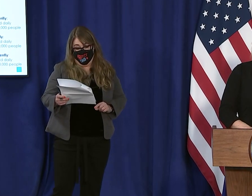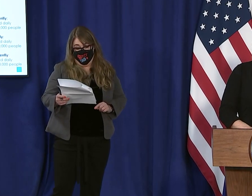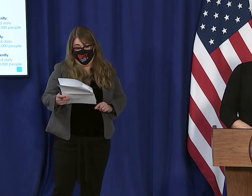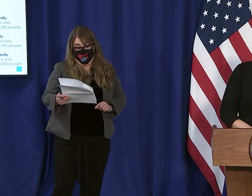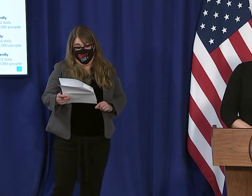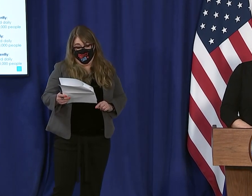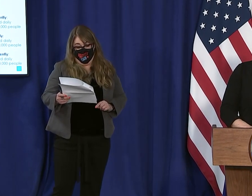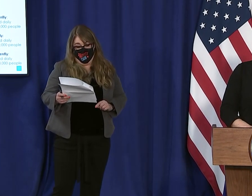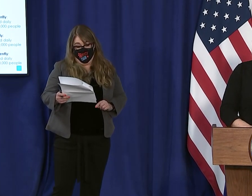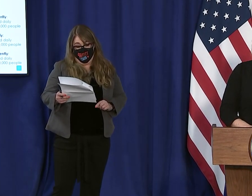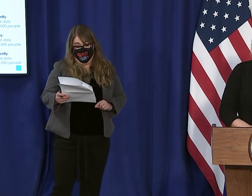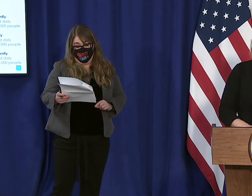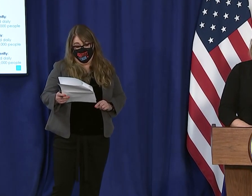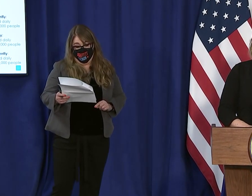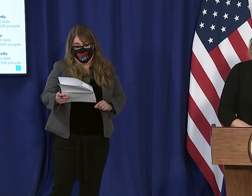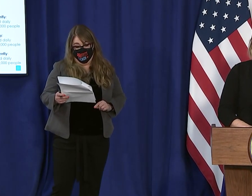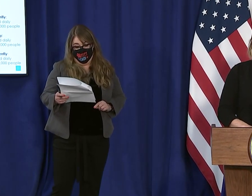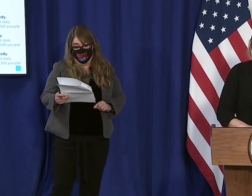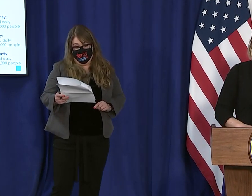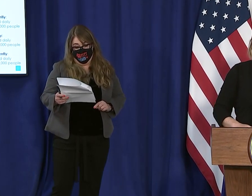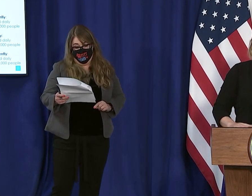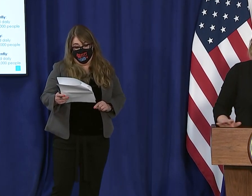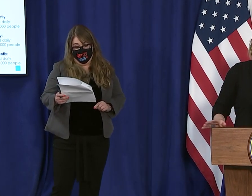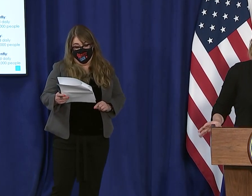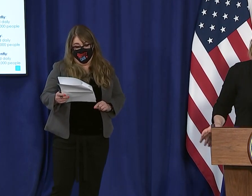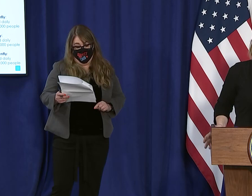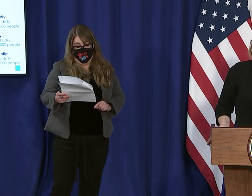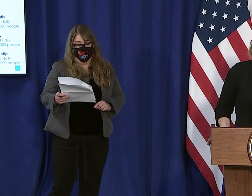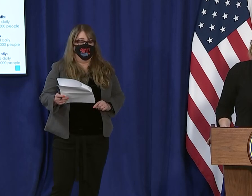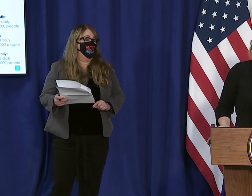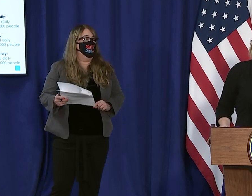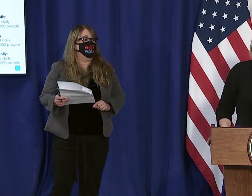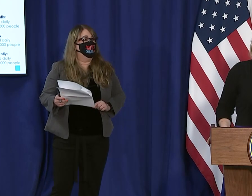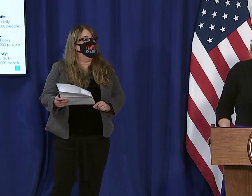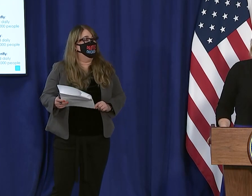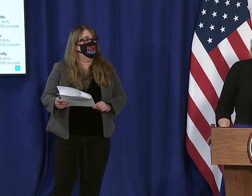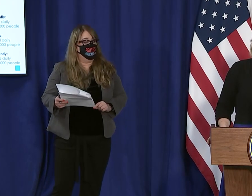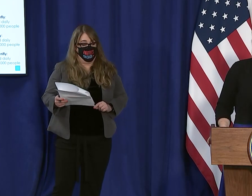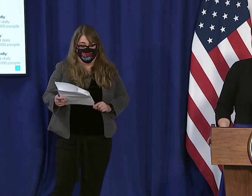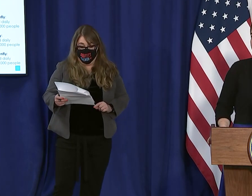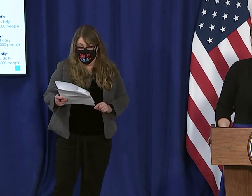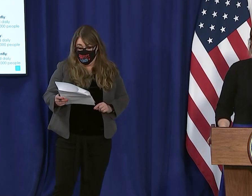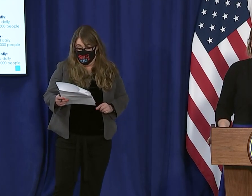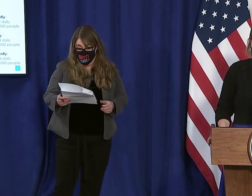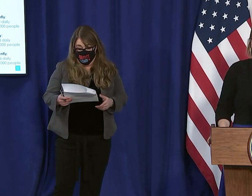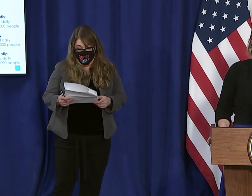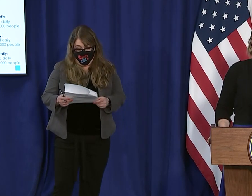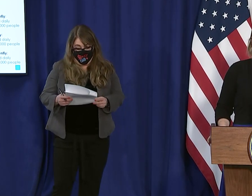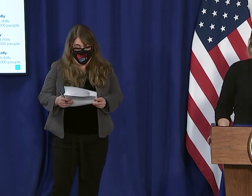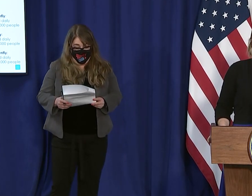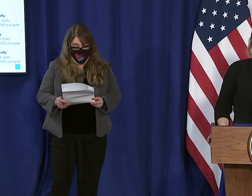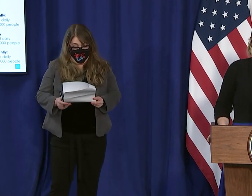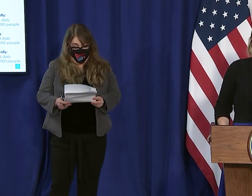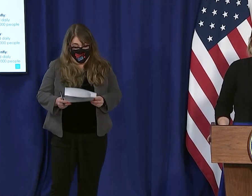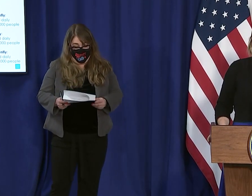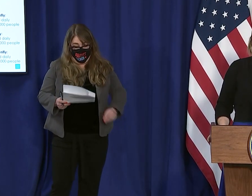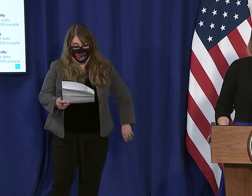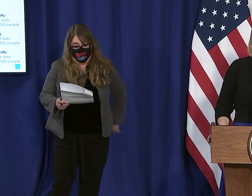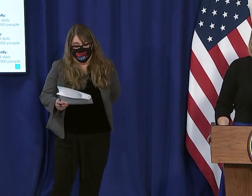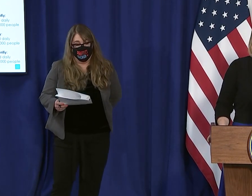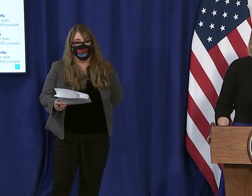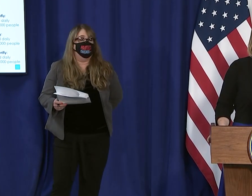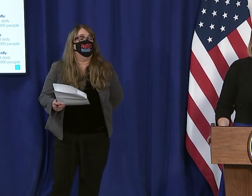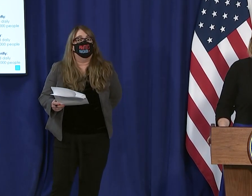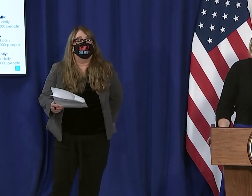Where we look in a little more detail at what's happening within the U.S., obviously, again, the whole country is surging. The